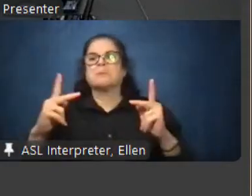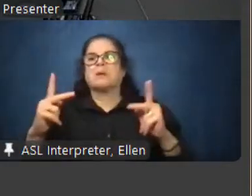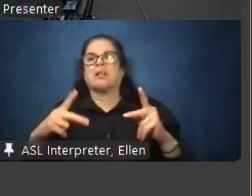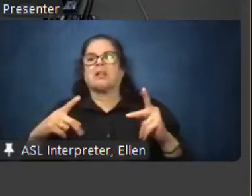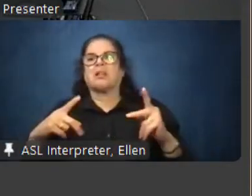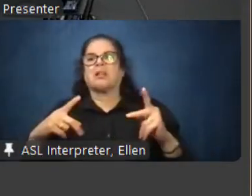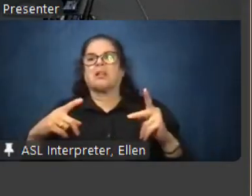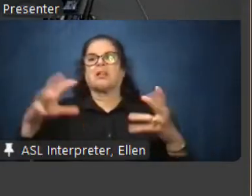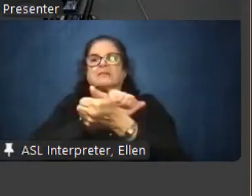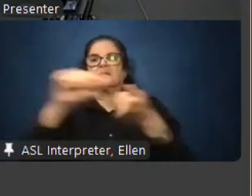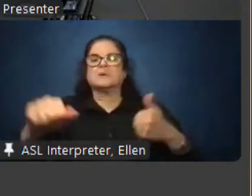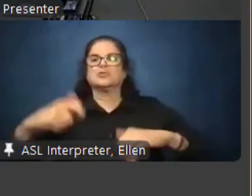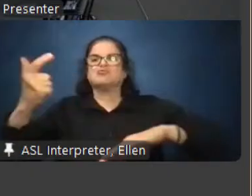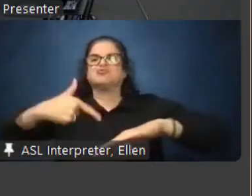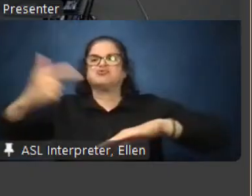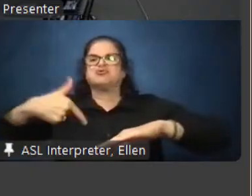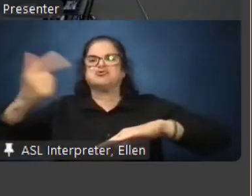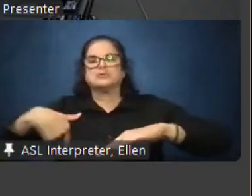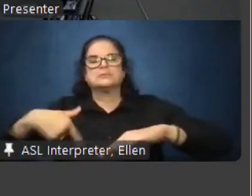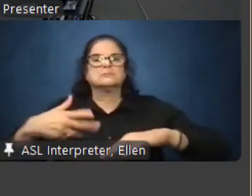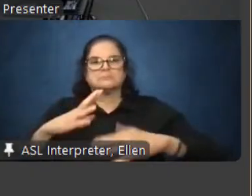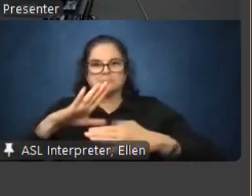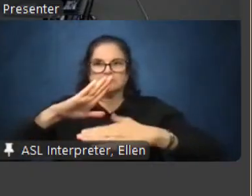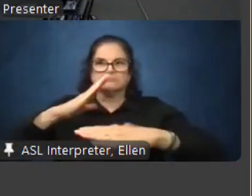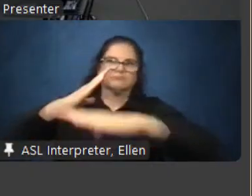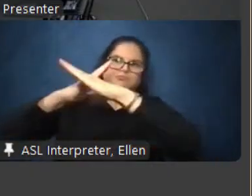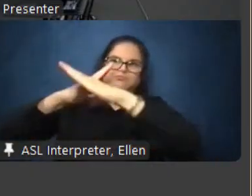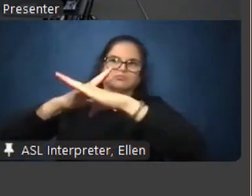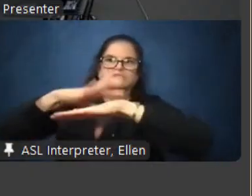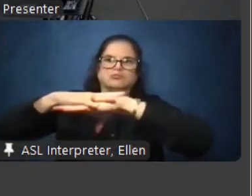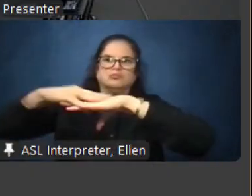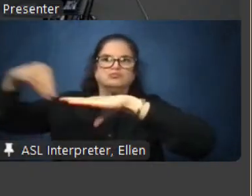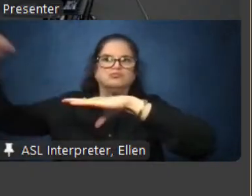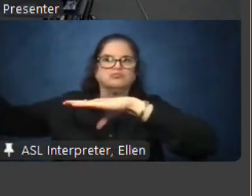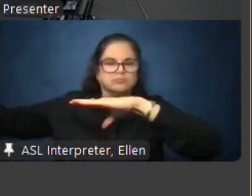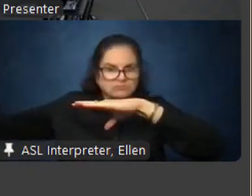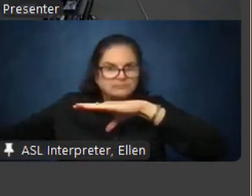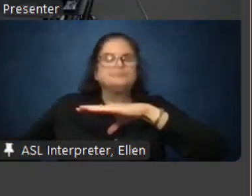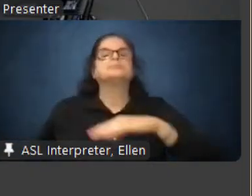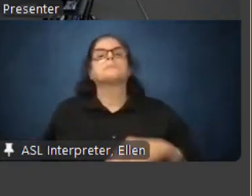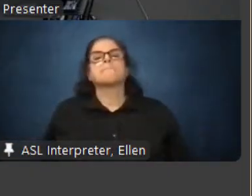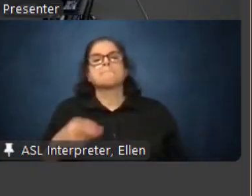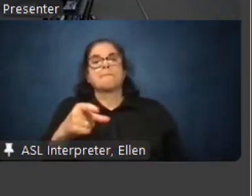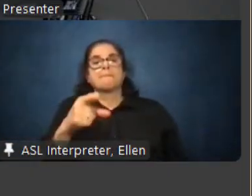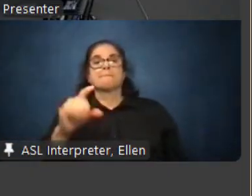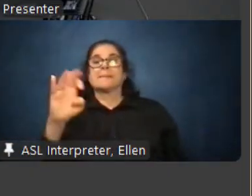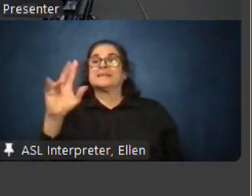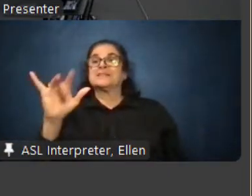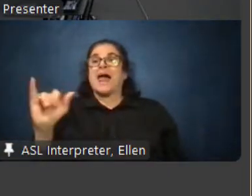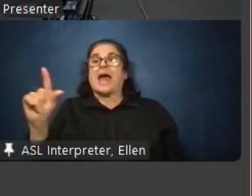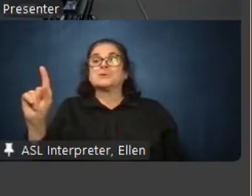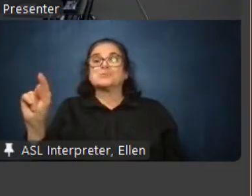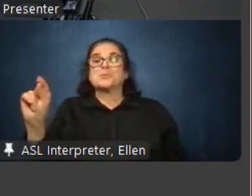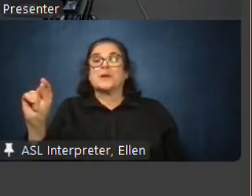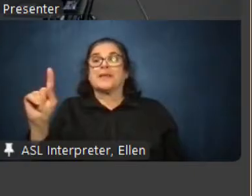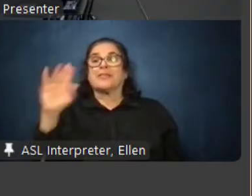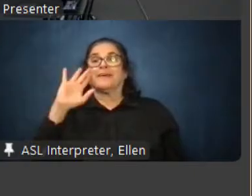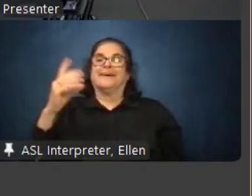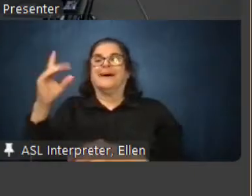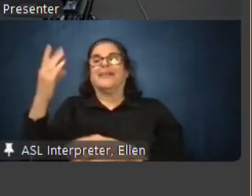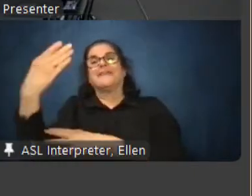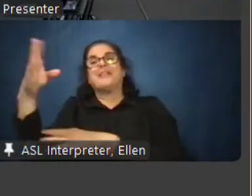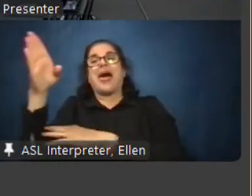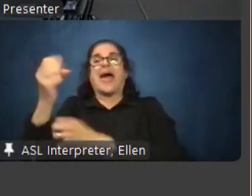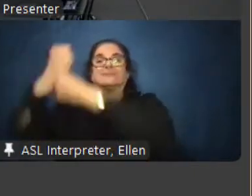In the beginning, July 20th, 2025, we plant our flag. While there will be some work that concludes through the rest of